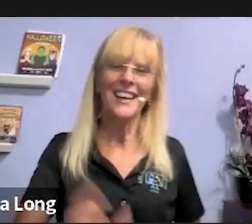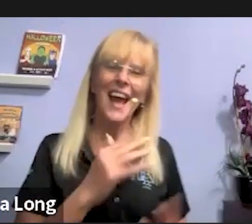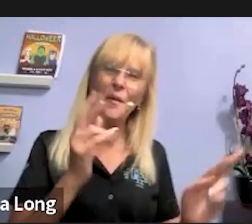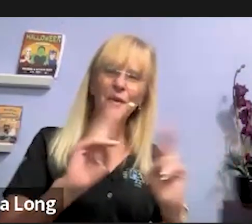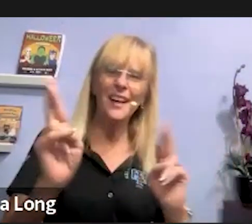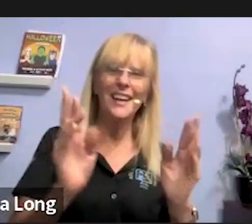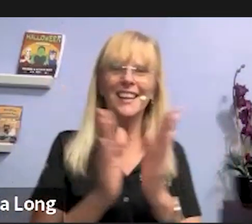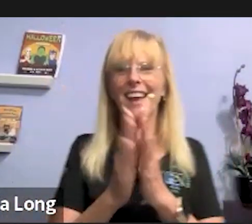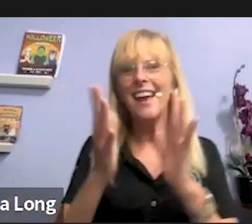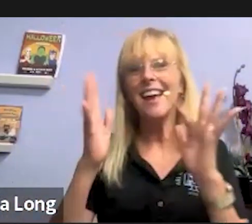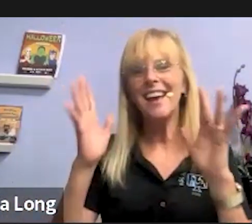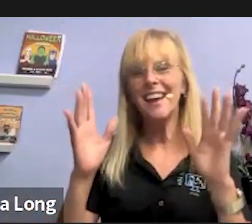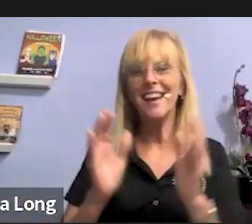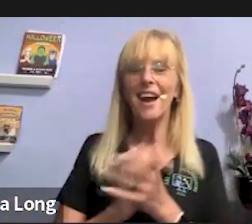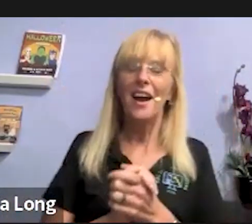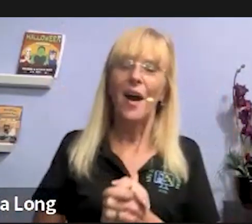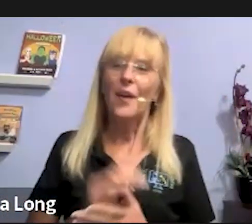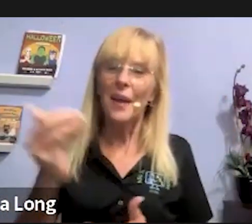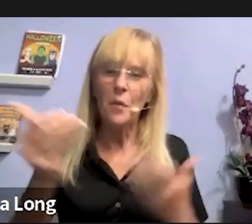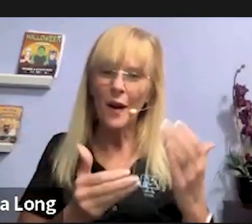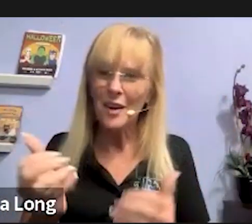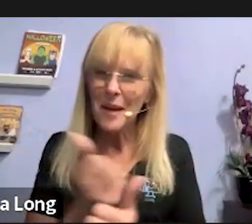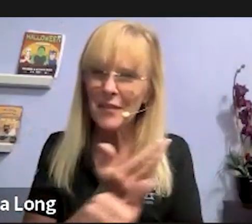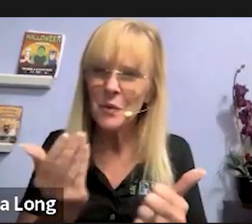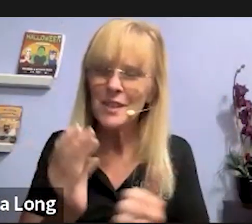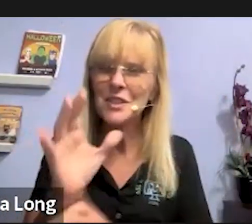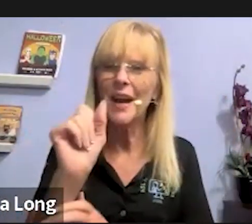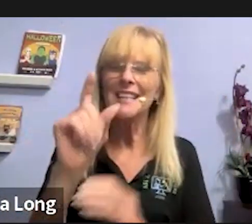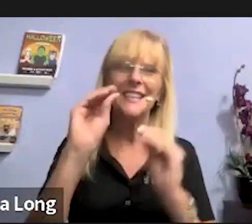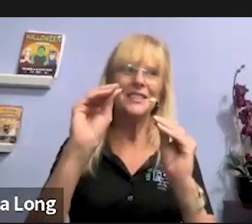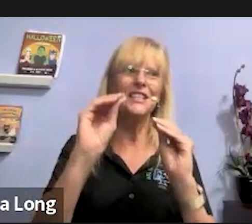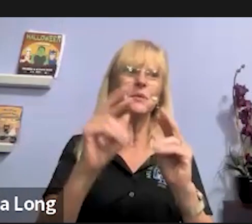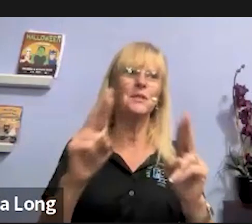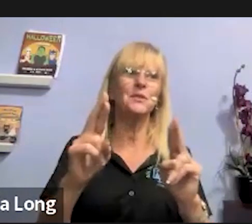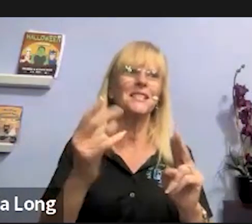Okay, now we're ready. Yay. Okay, welcome everyone to